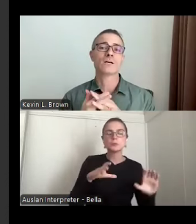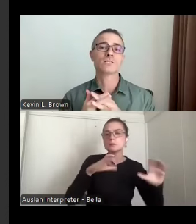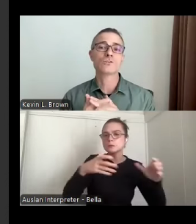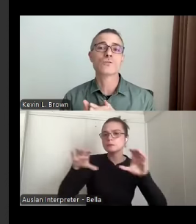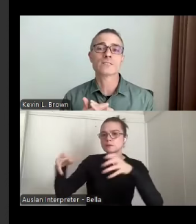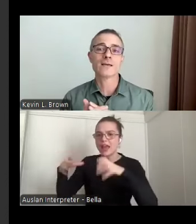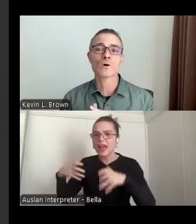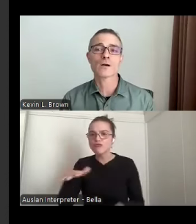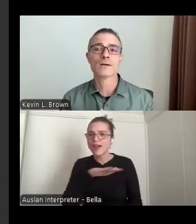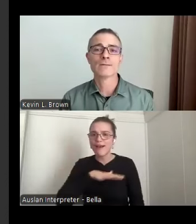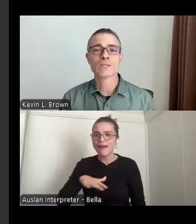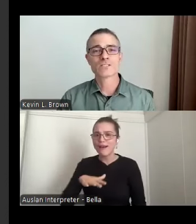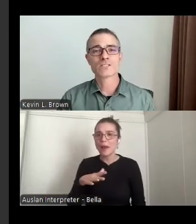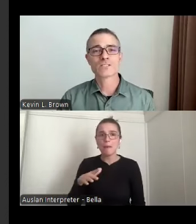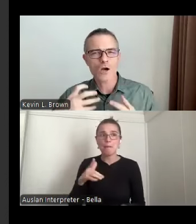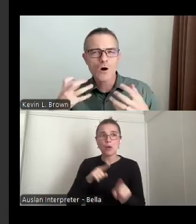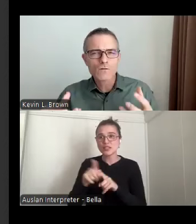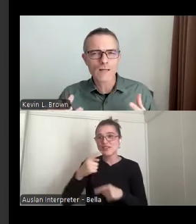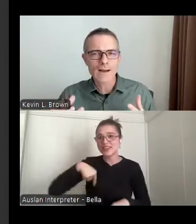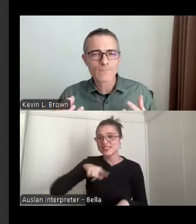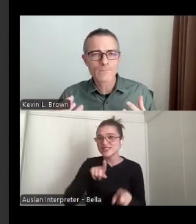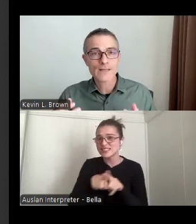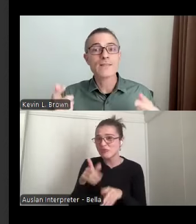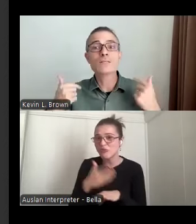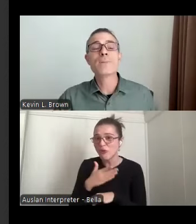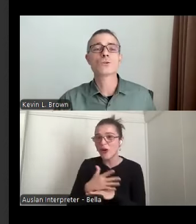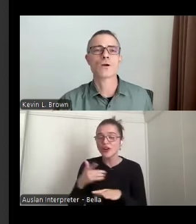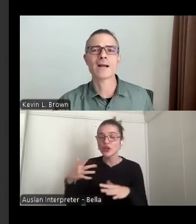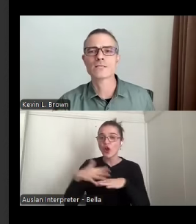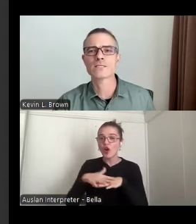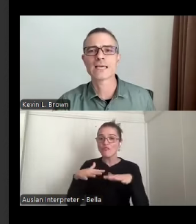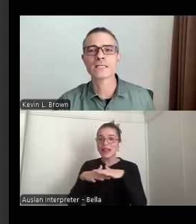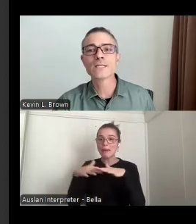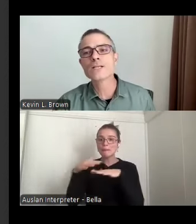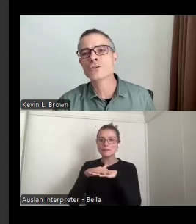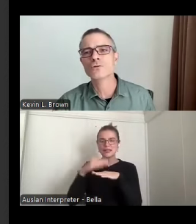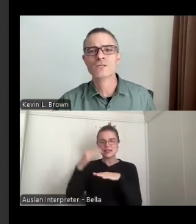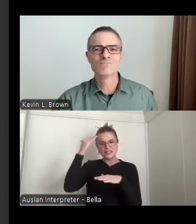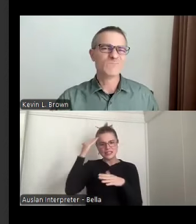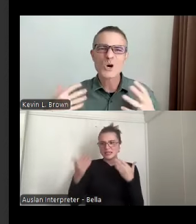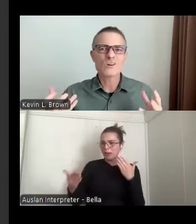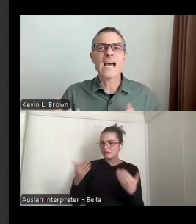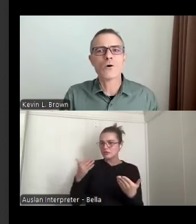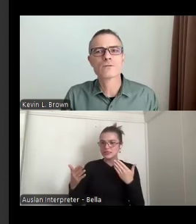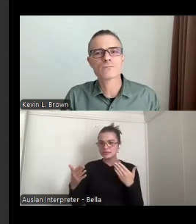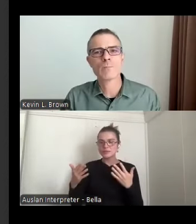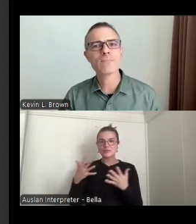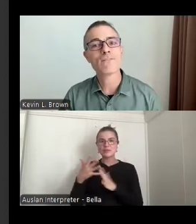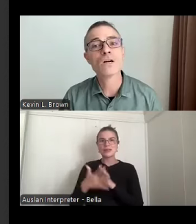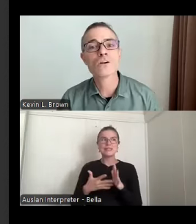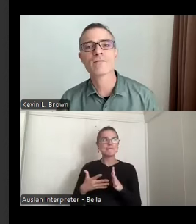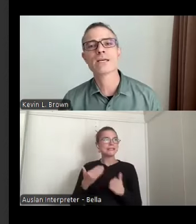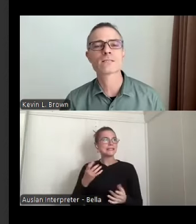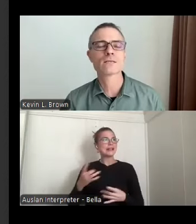many of us do the same work. And so this overlap and then these mental comparisons can lead to donor doubt. So maybe